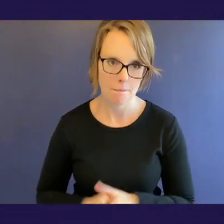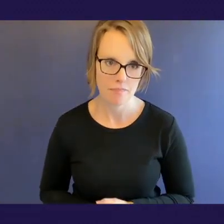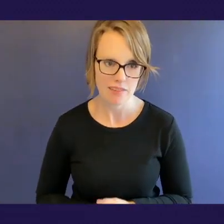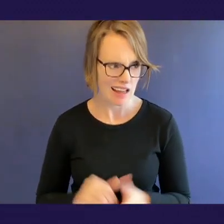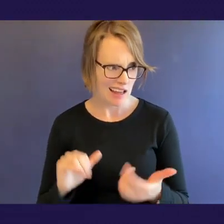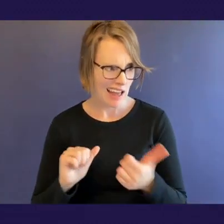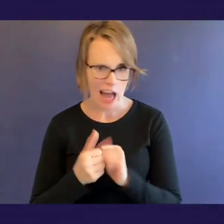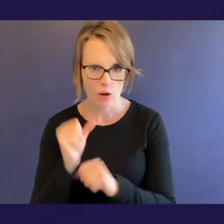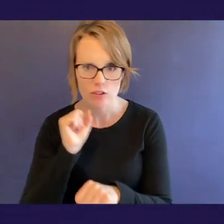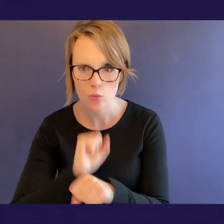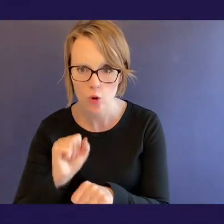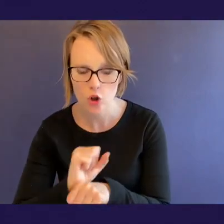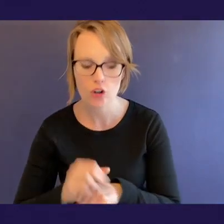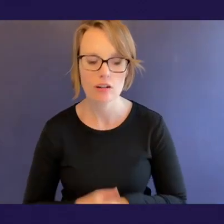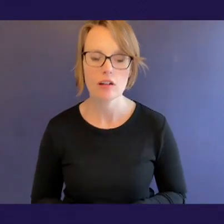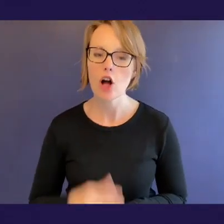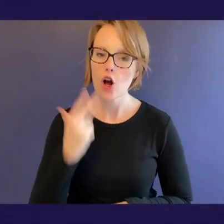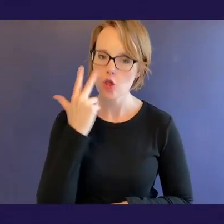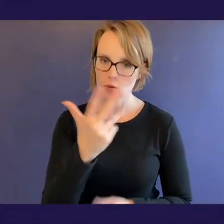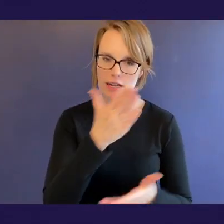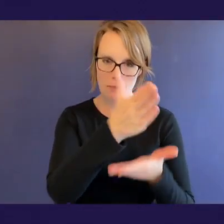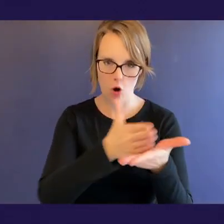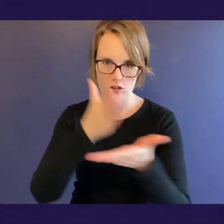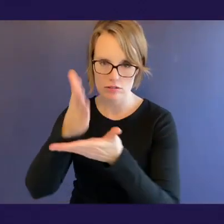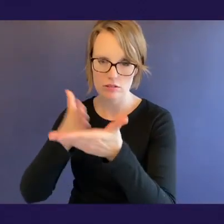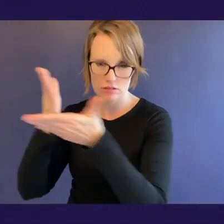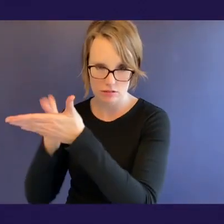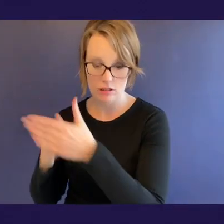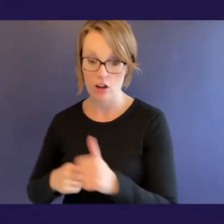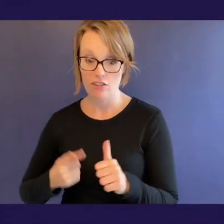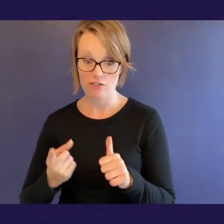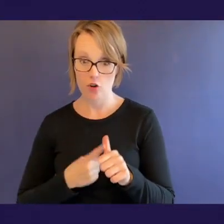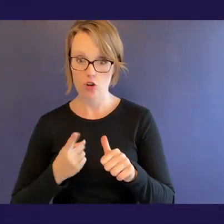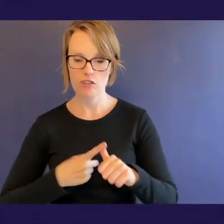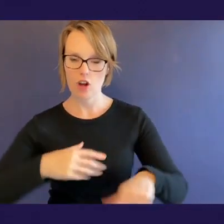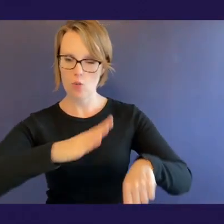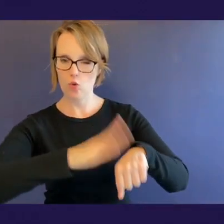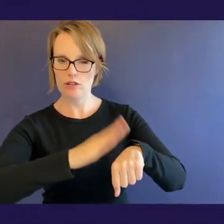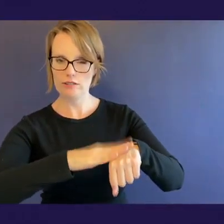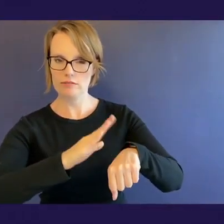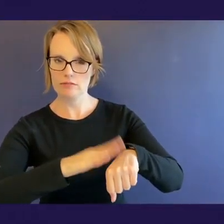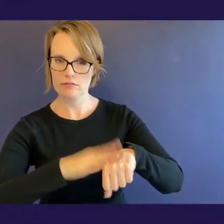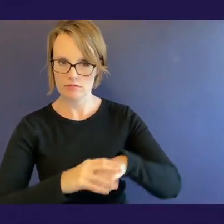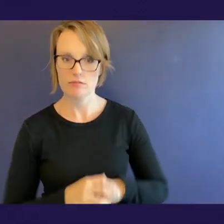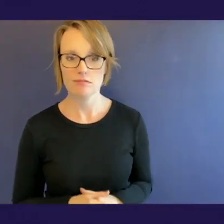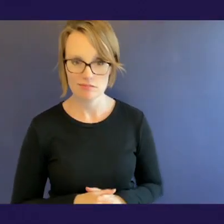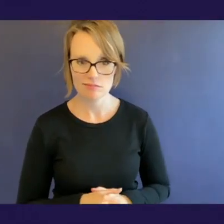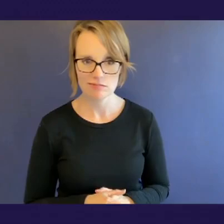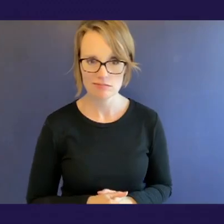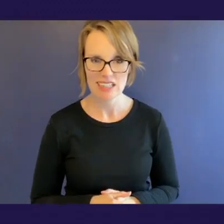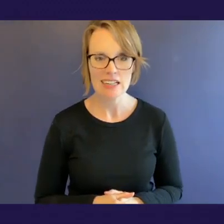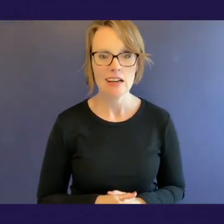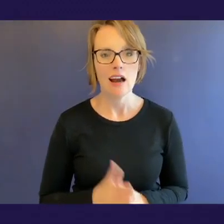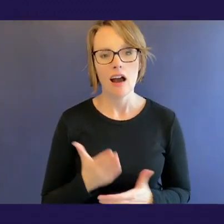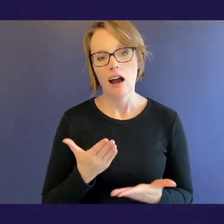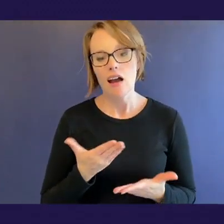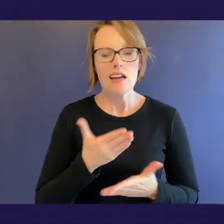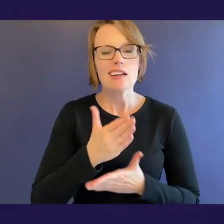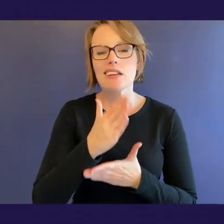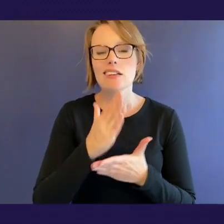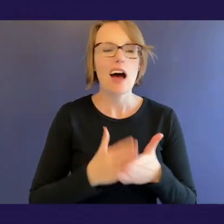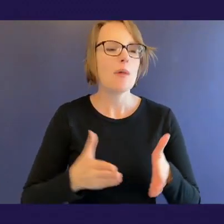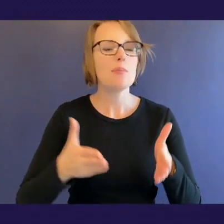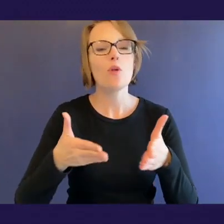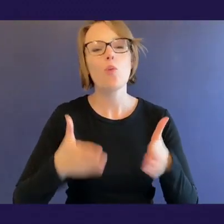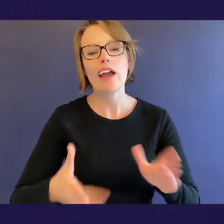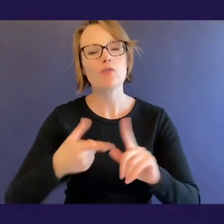that there's three parts. The first is a warning, an alert that there are kind of an impending mis or disinformation attacks